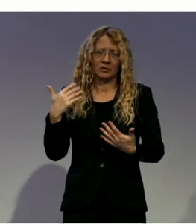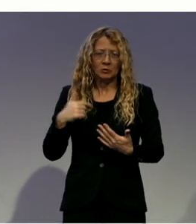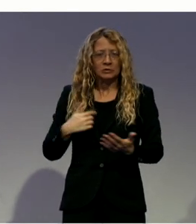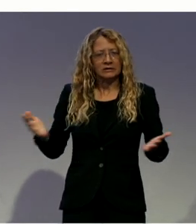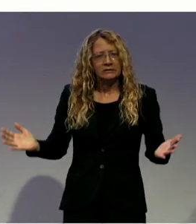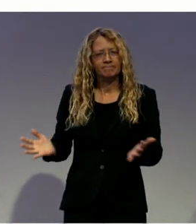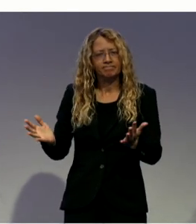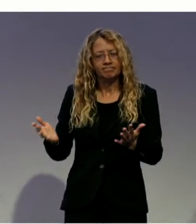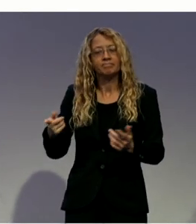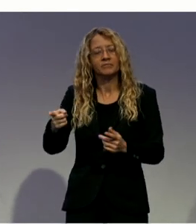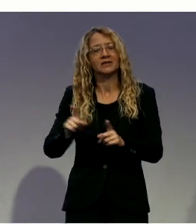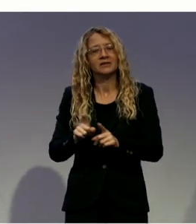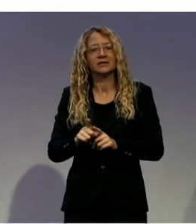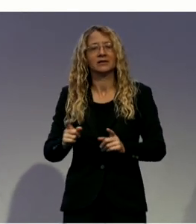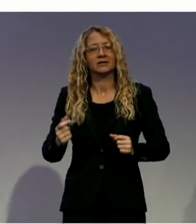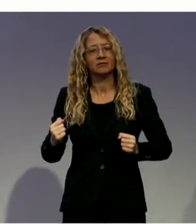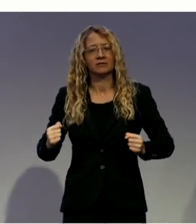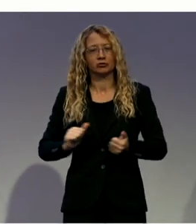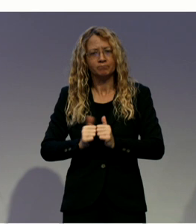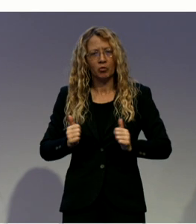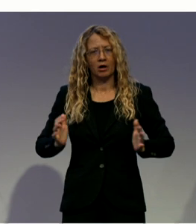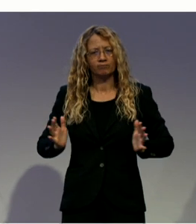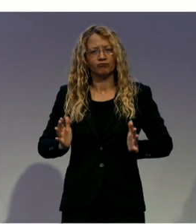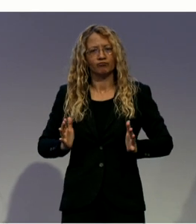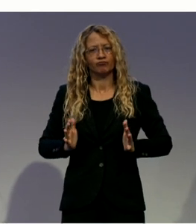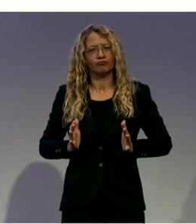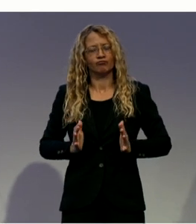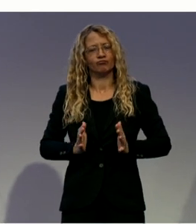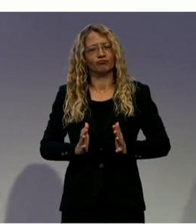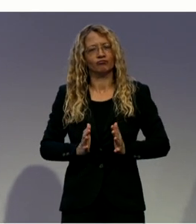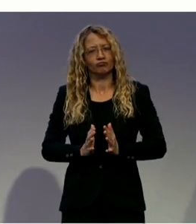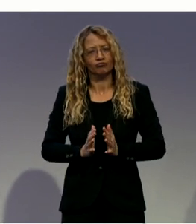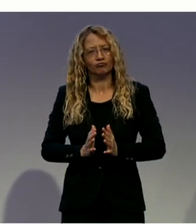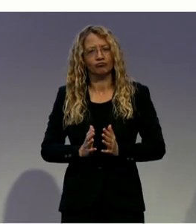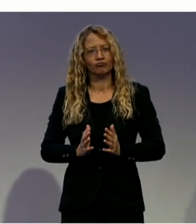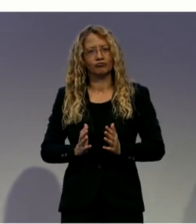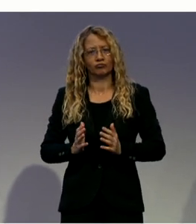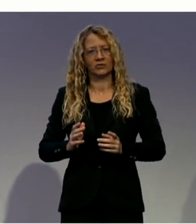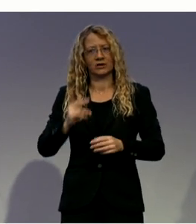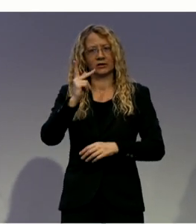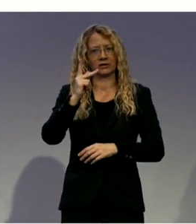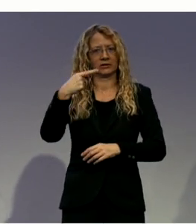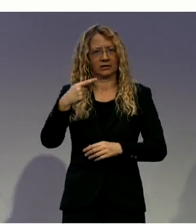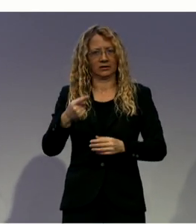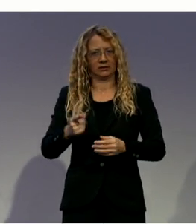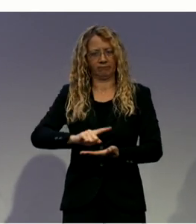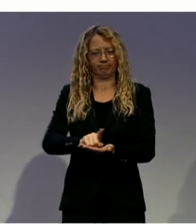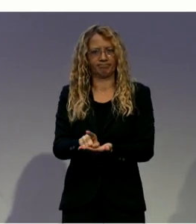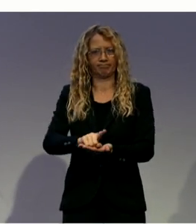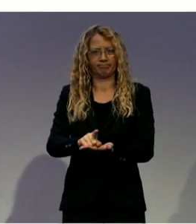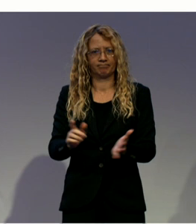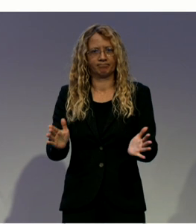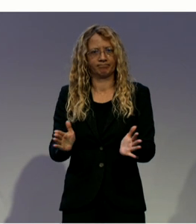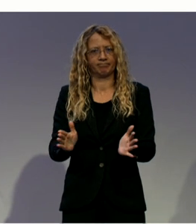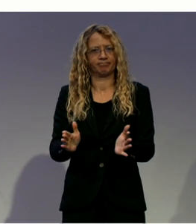did a surgery in his stomach, and he started losing weight. After that, he joined our program. He got a custom-made wheelchair. Now he's an Egyptian